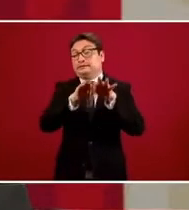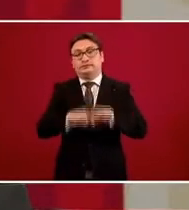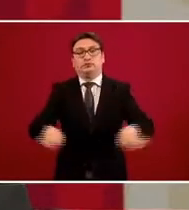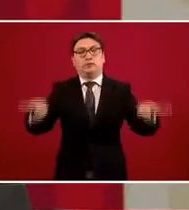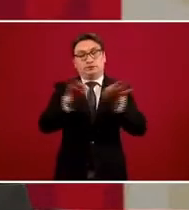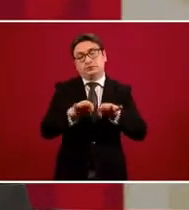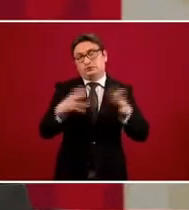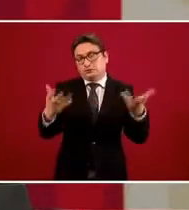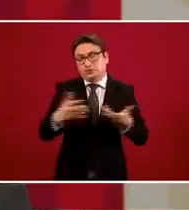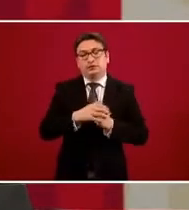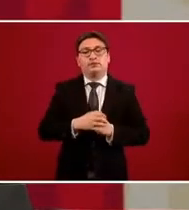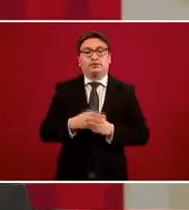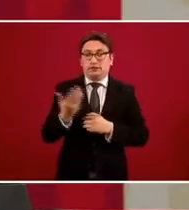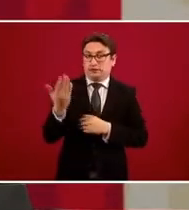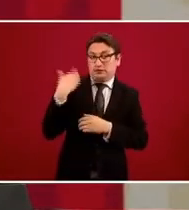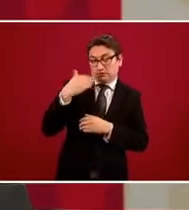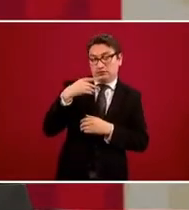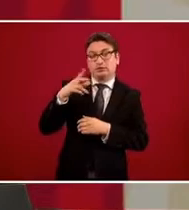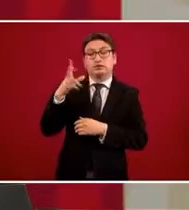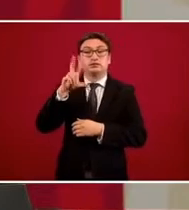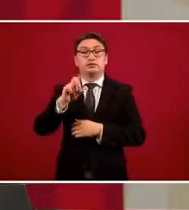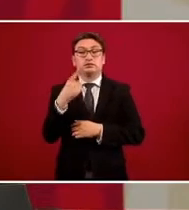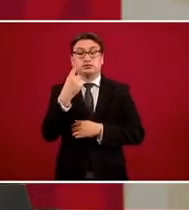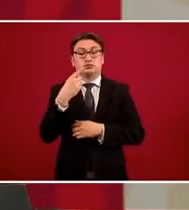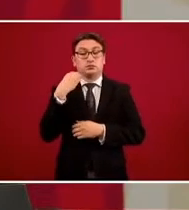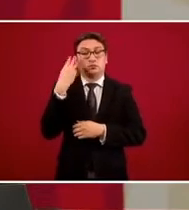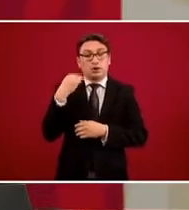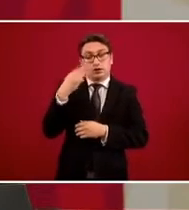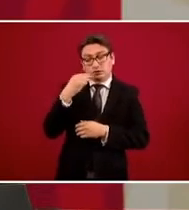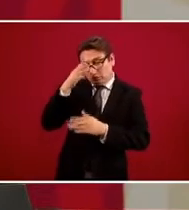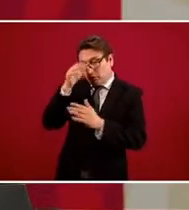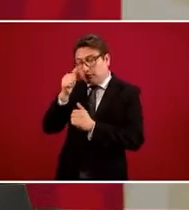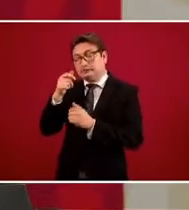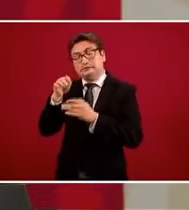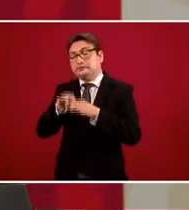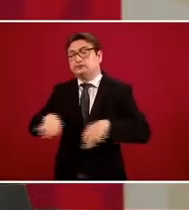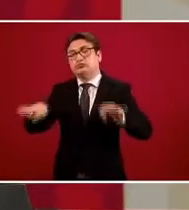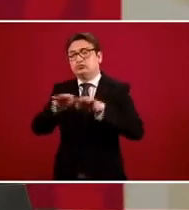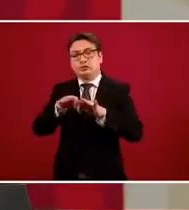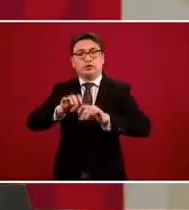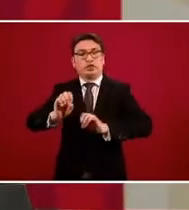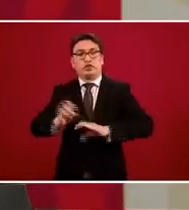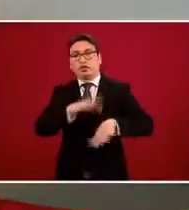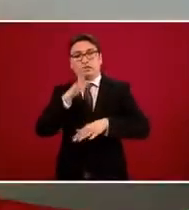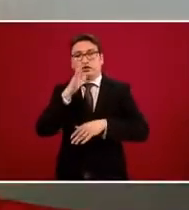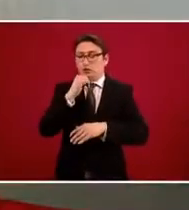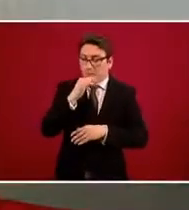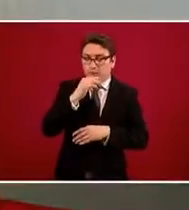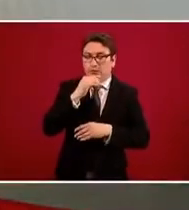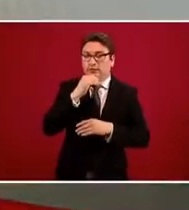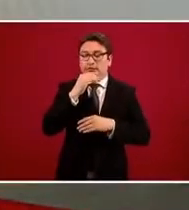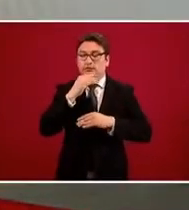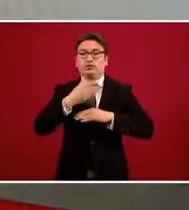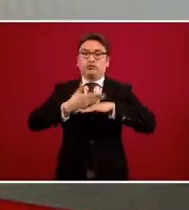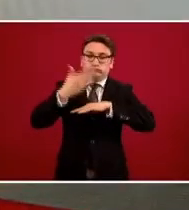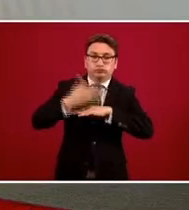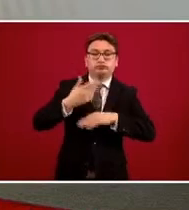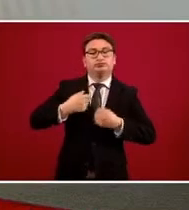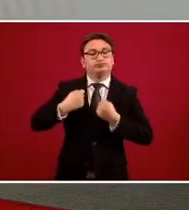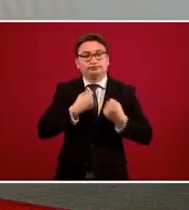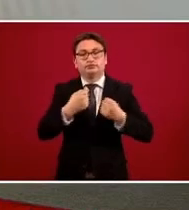essential economic activity, and that is how it is considered on the agreement of March